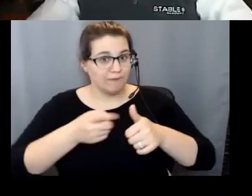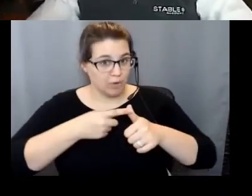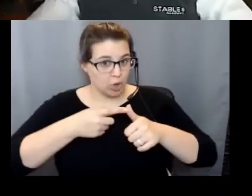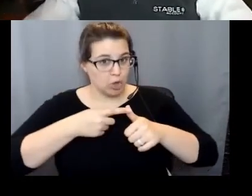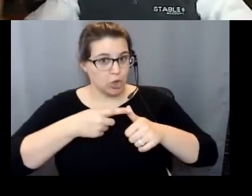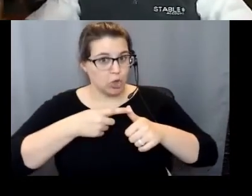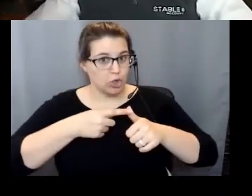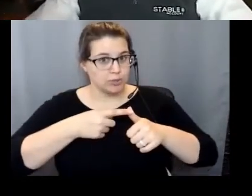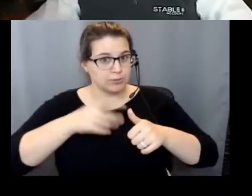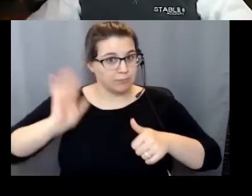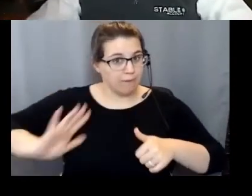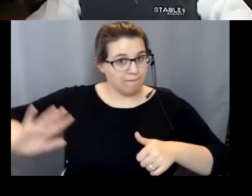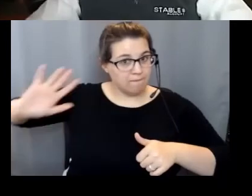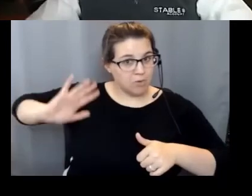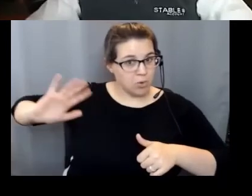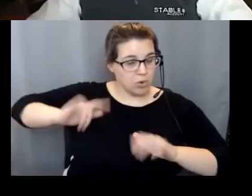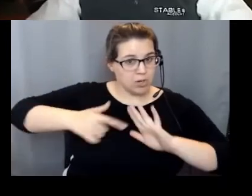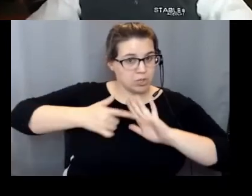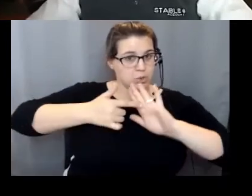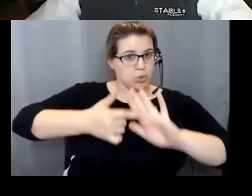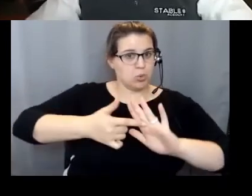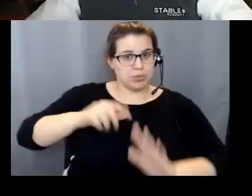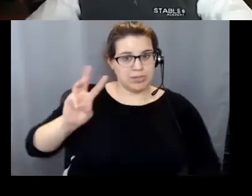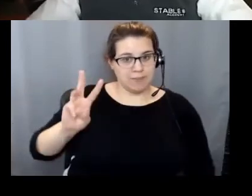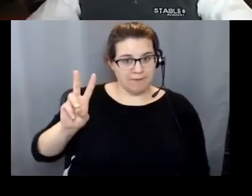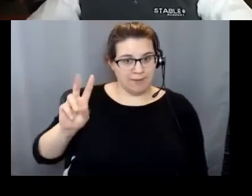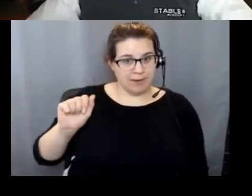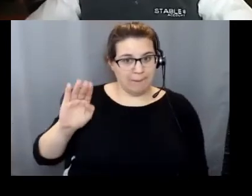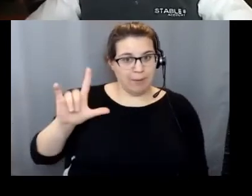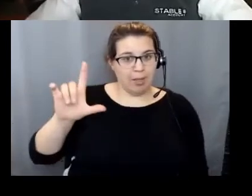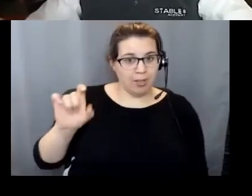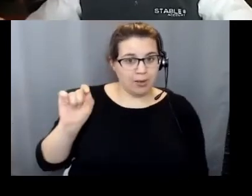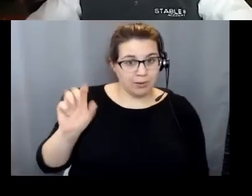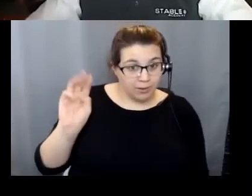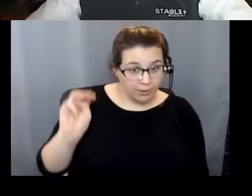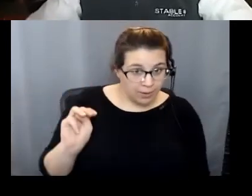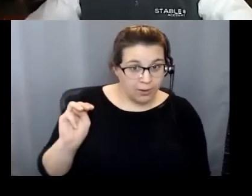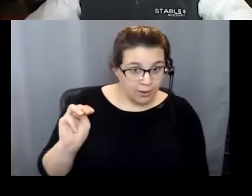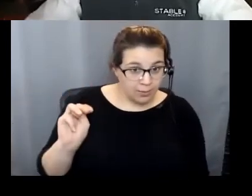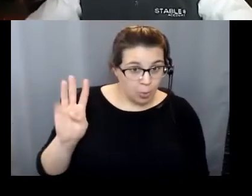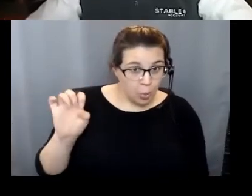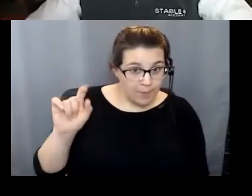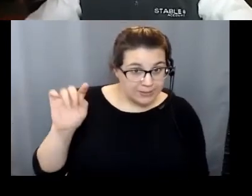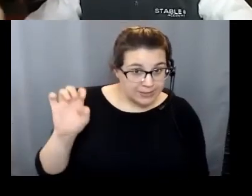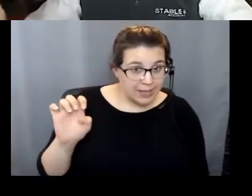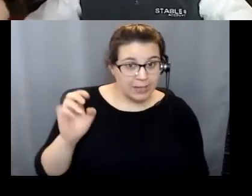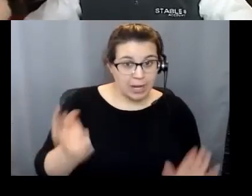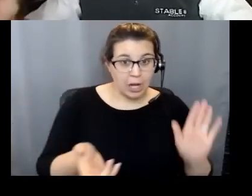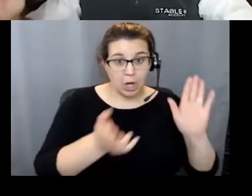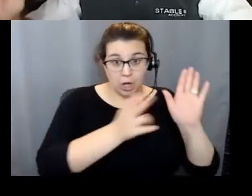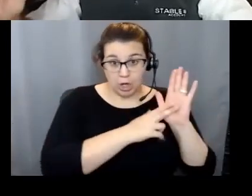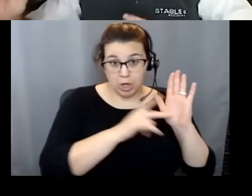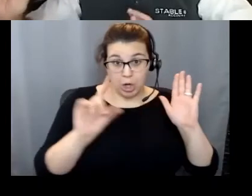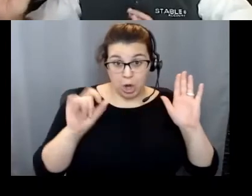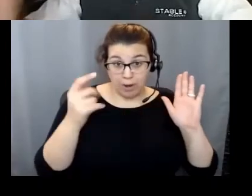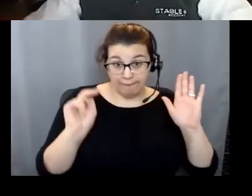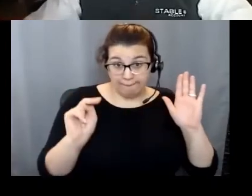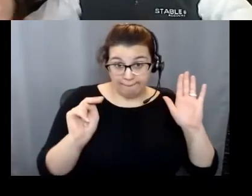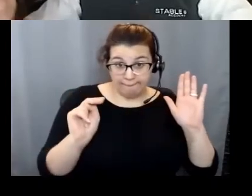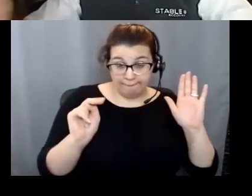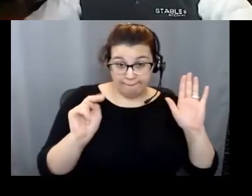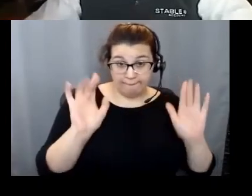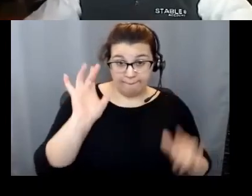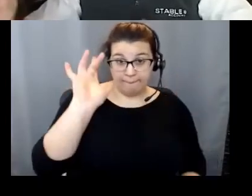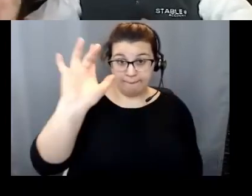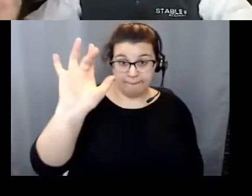my presentation, I showed you on the WVABLE.com website where you could go to log in. So you'd want to choose that